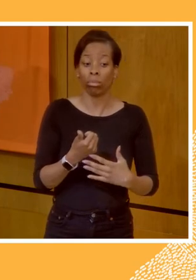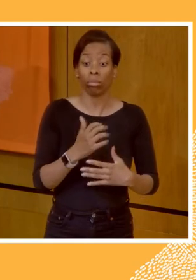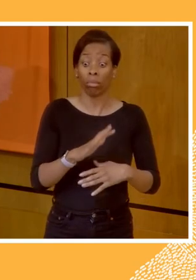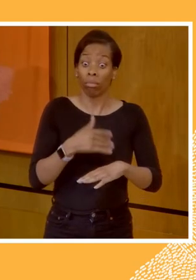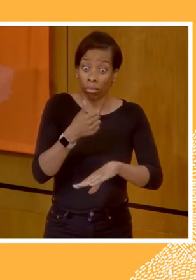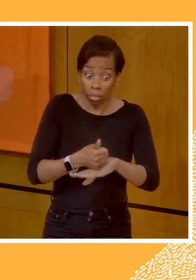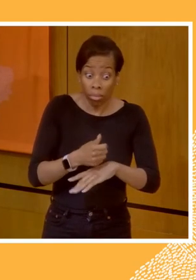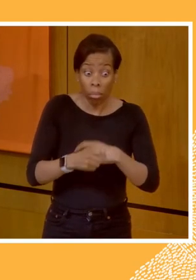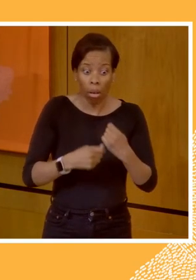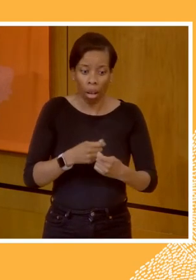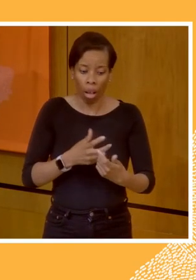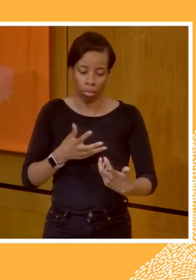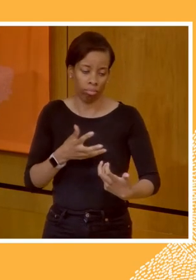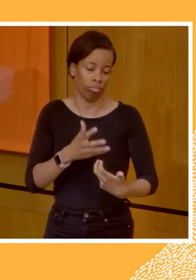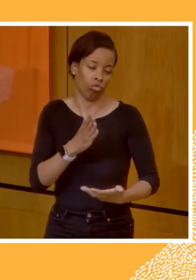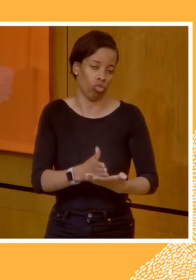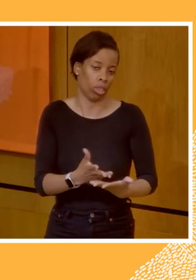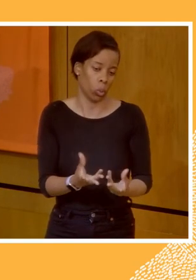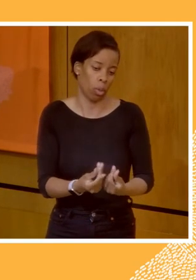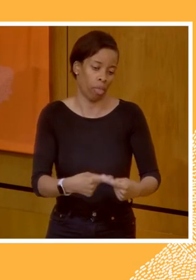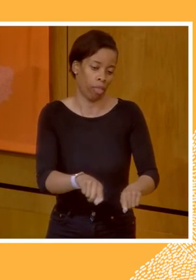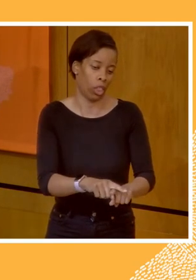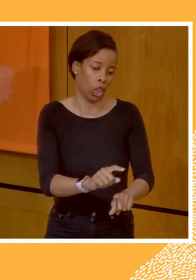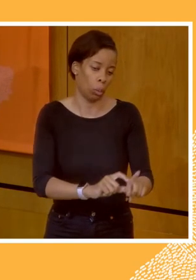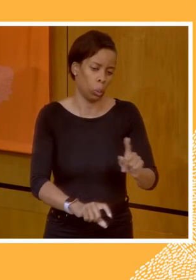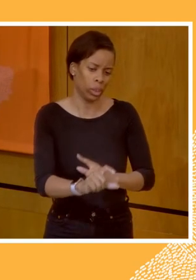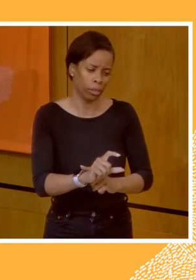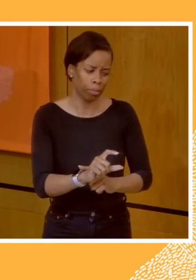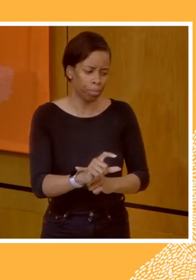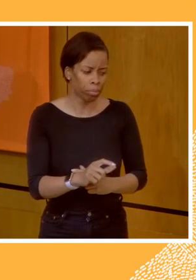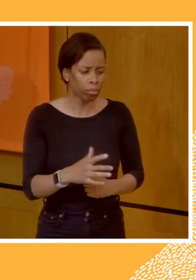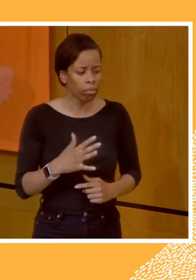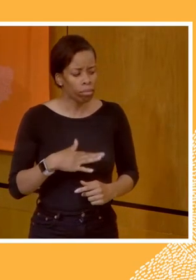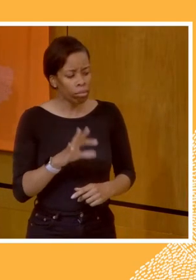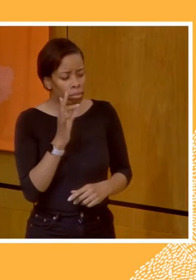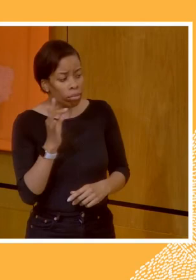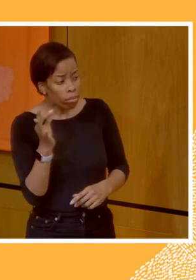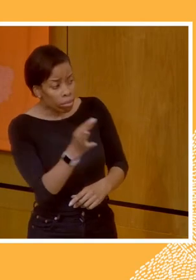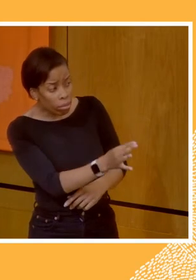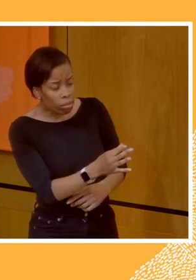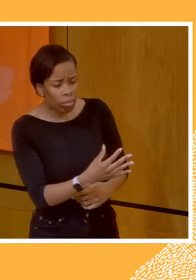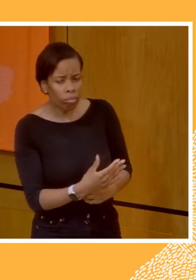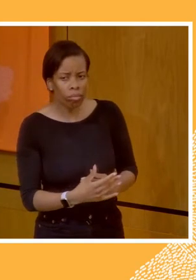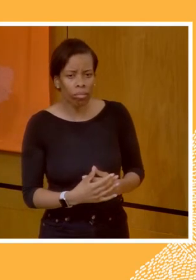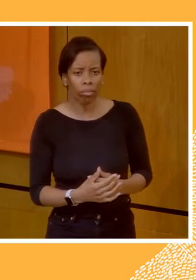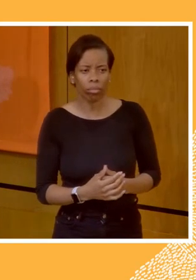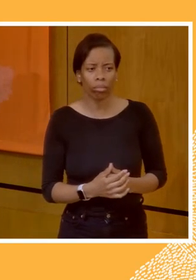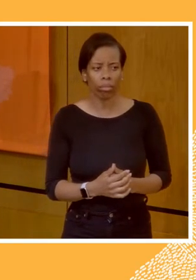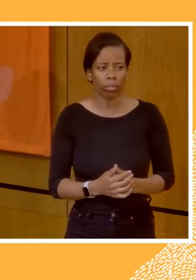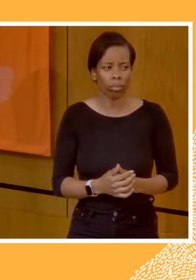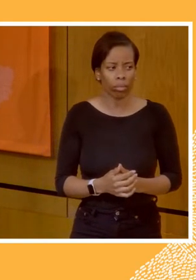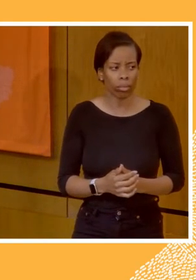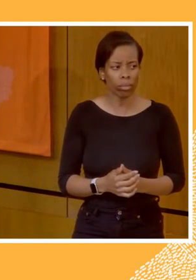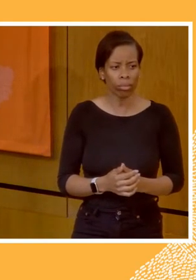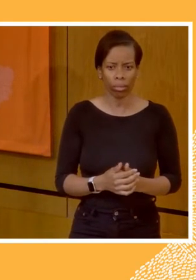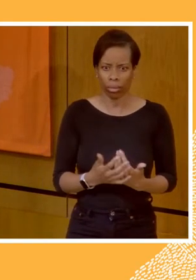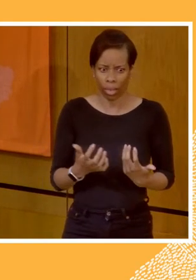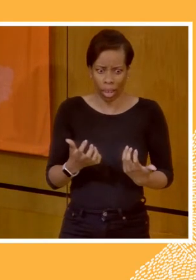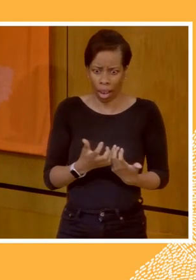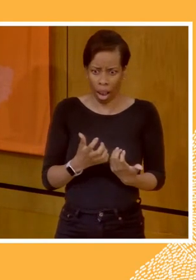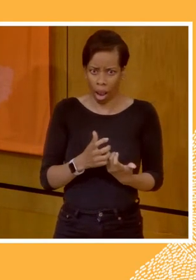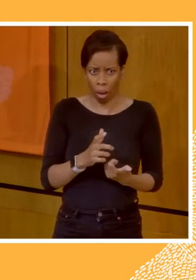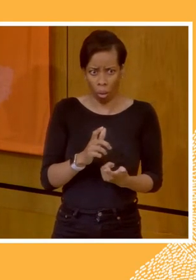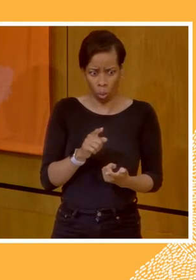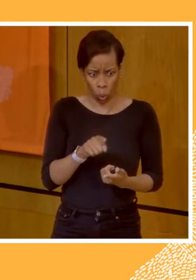So I just want to add a little bit to this conversation and ask a question of how do you go about a process like this and build trust